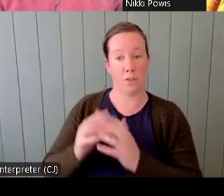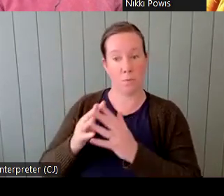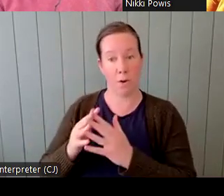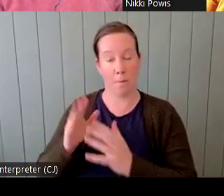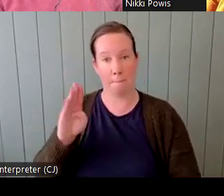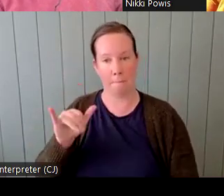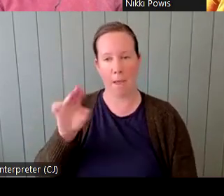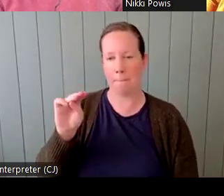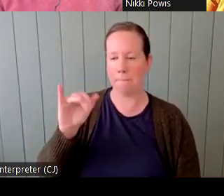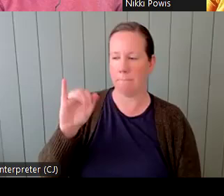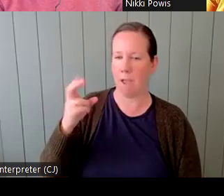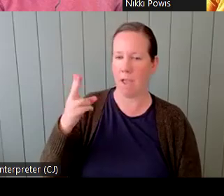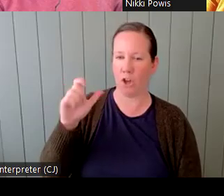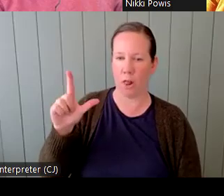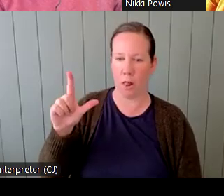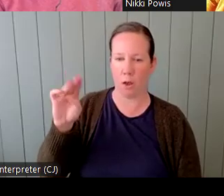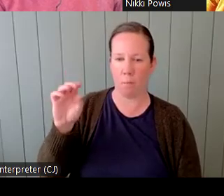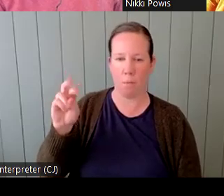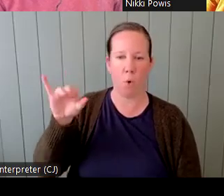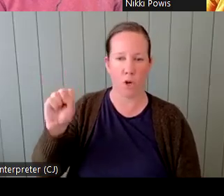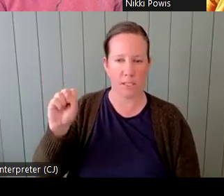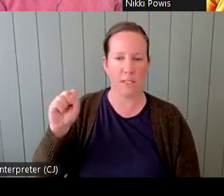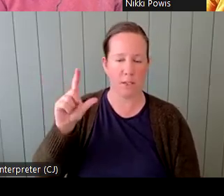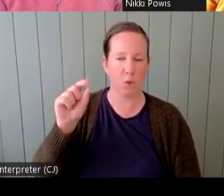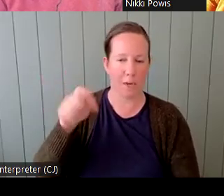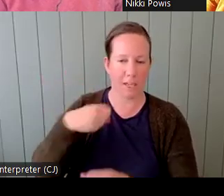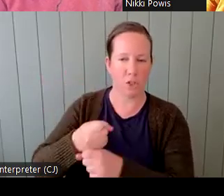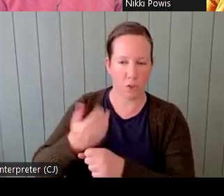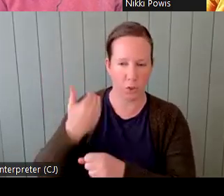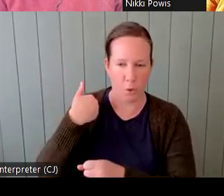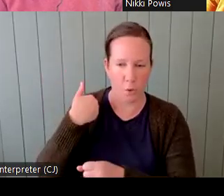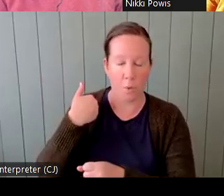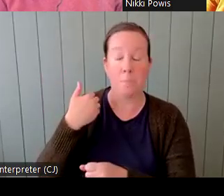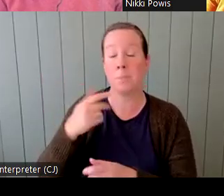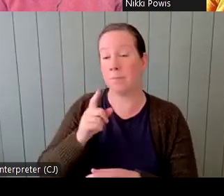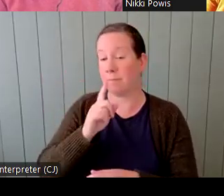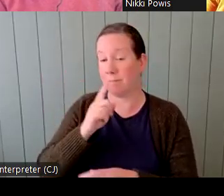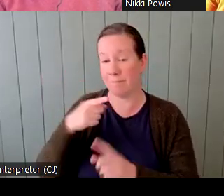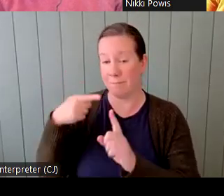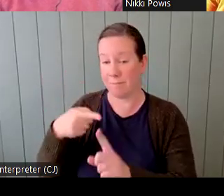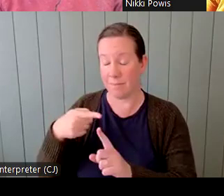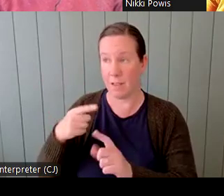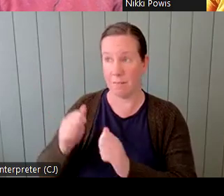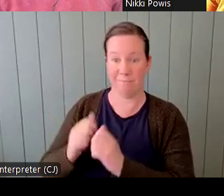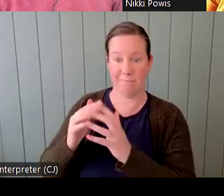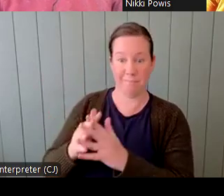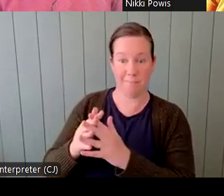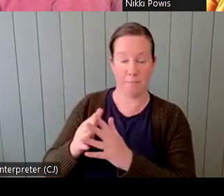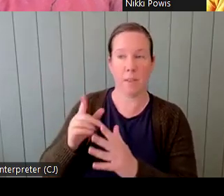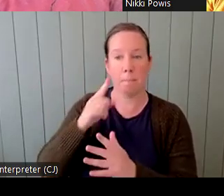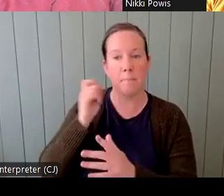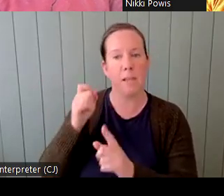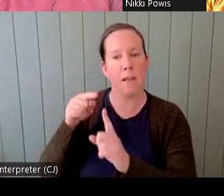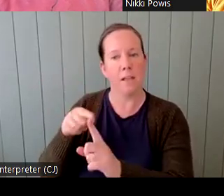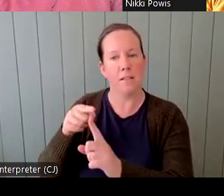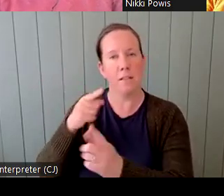Morris 20 years ago. And predominantly it was begun because he recognized that within